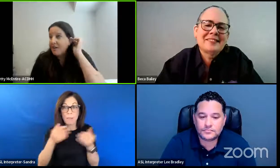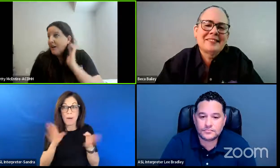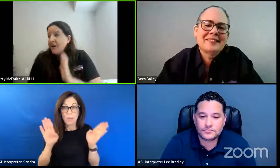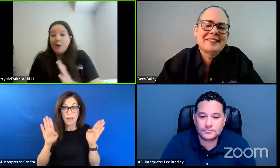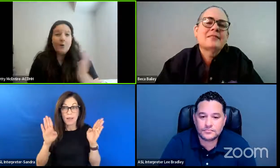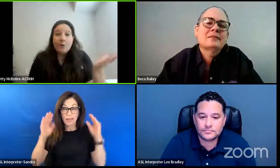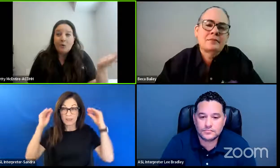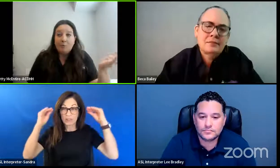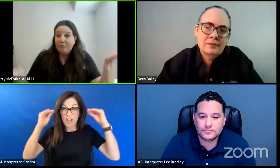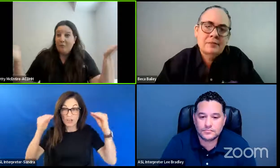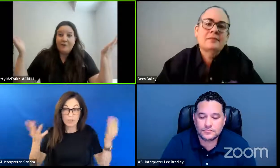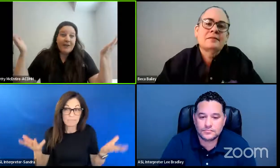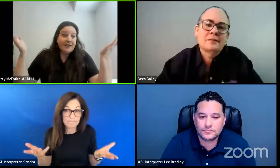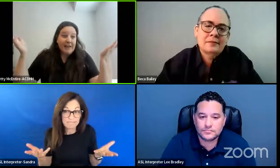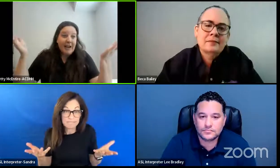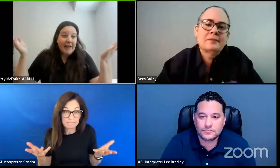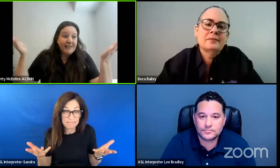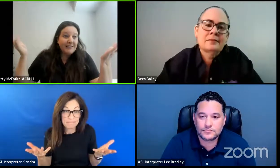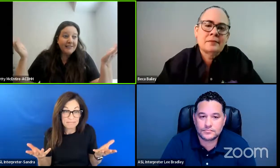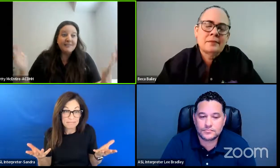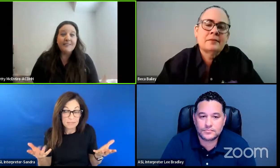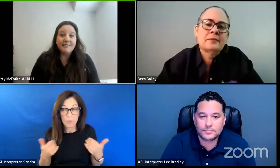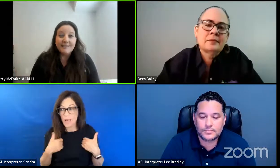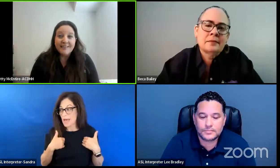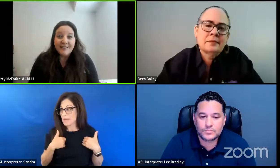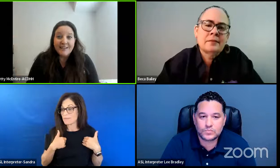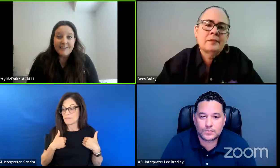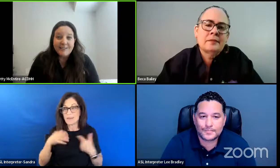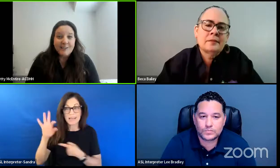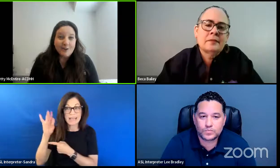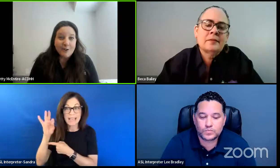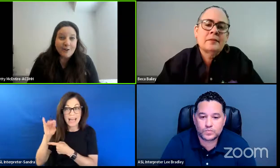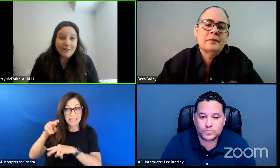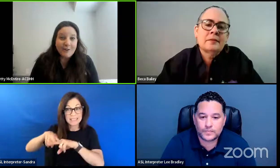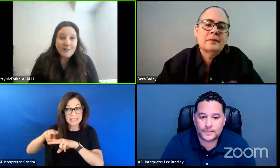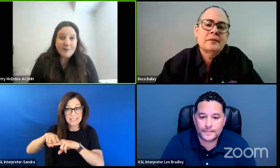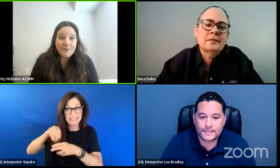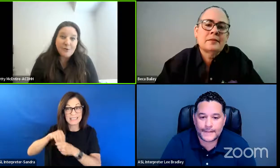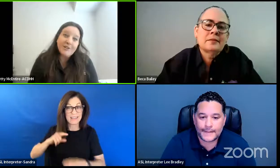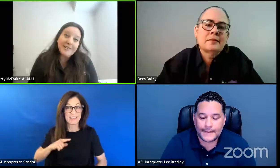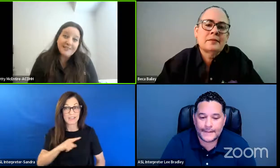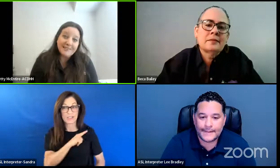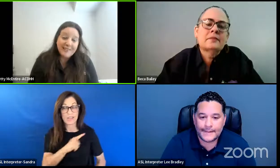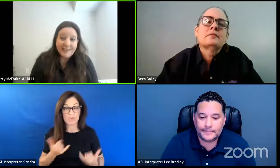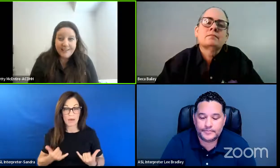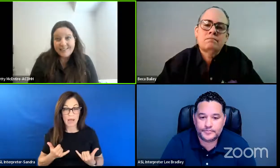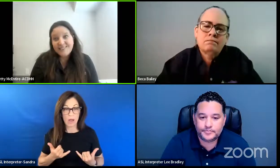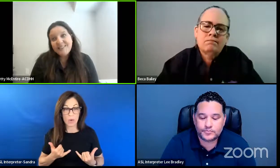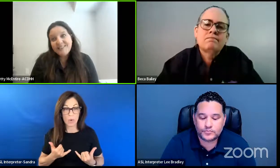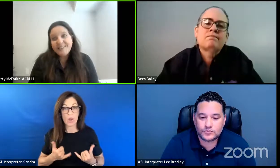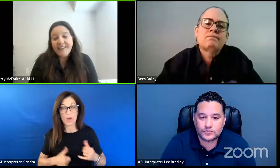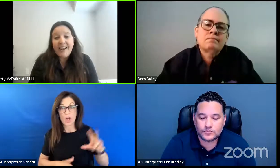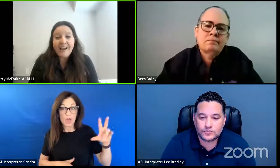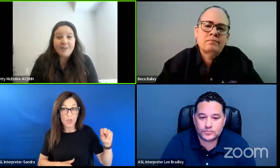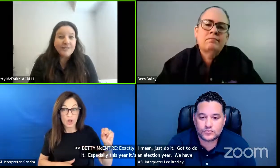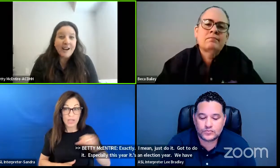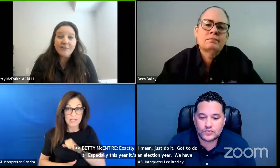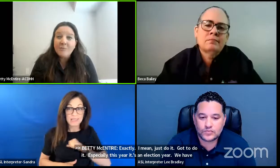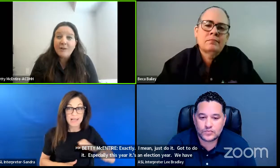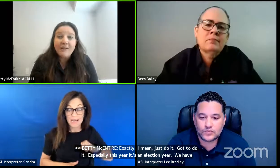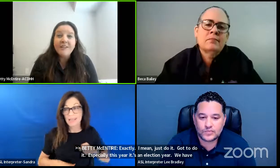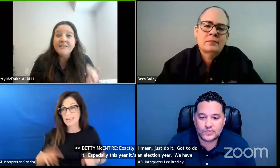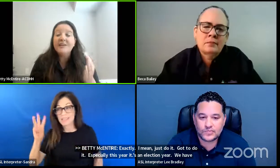instruction? We've got 90 seats at the legislature, 30 in the Senate and 60 in the